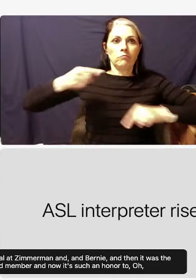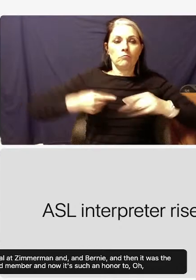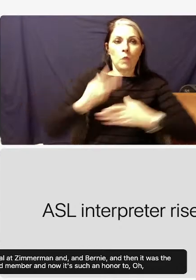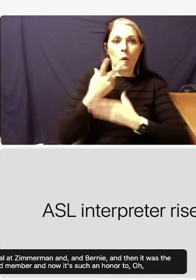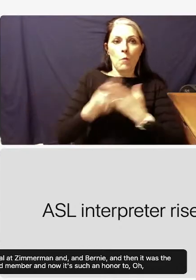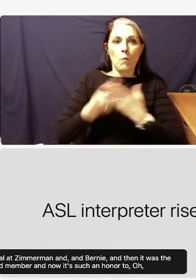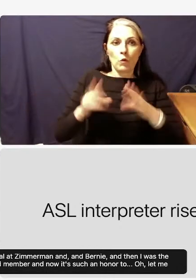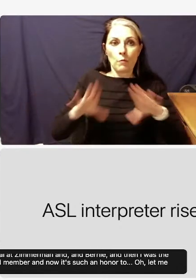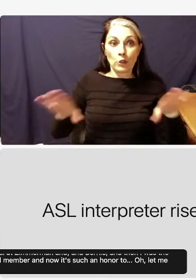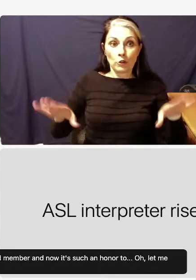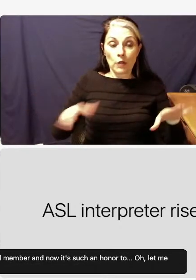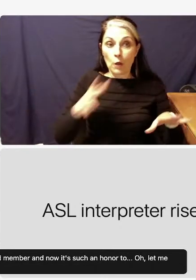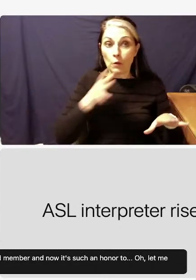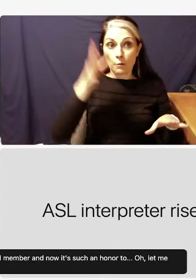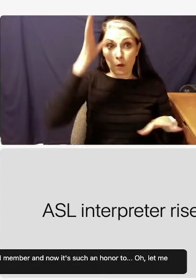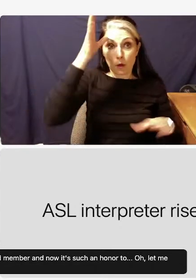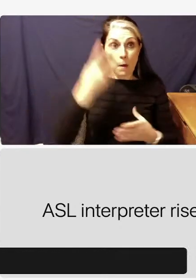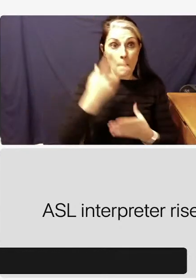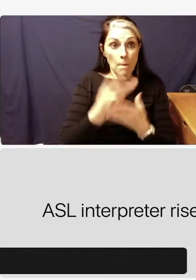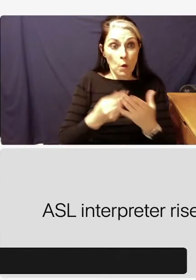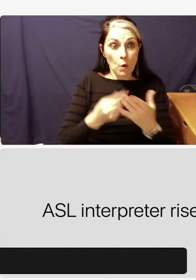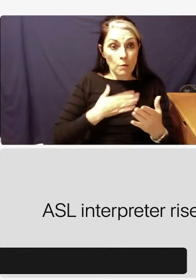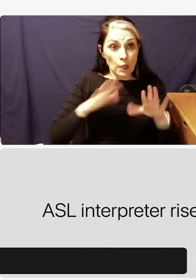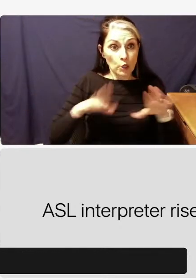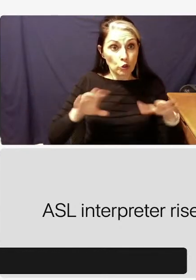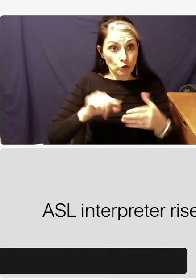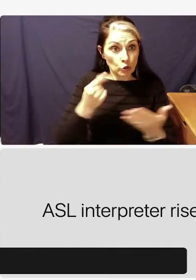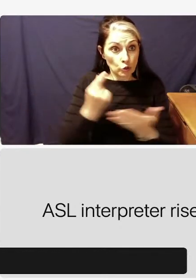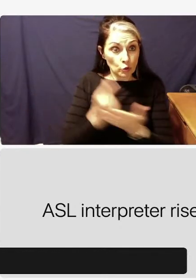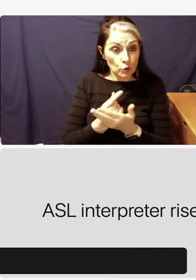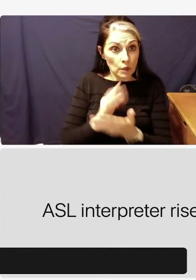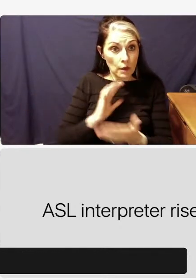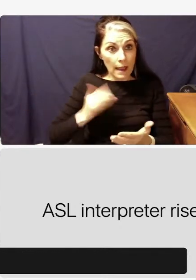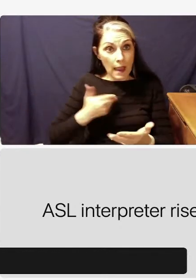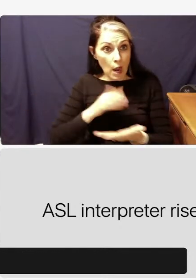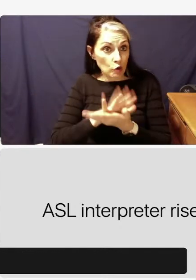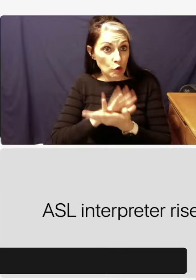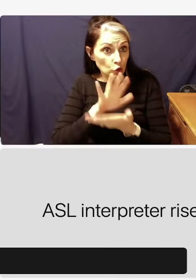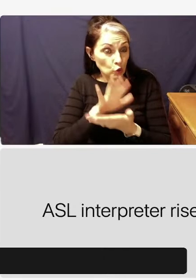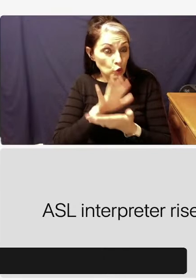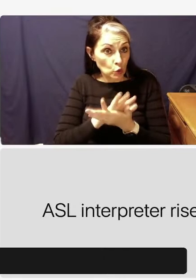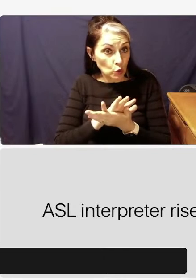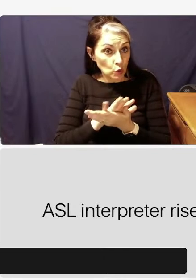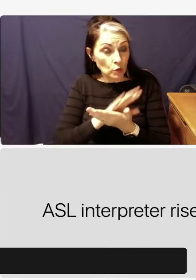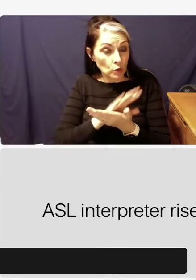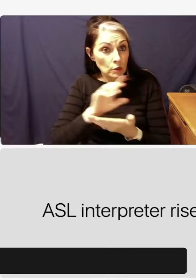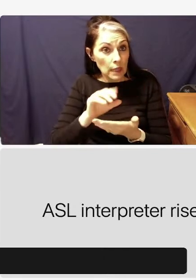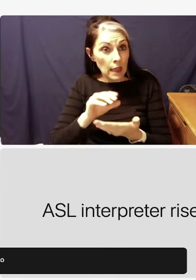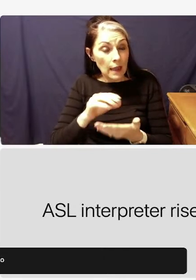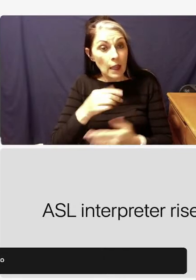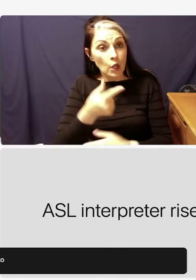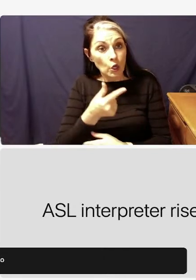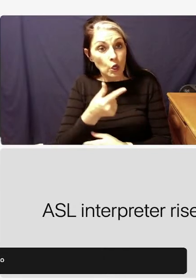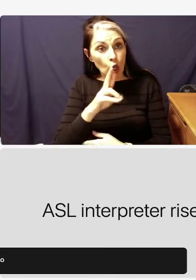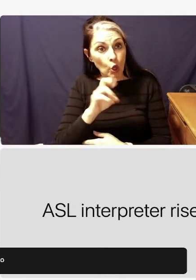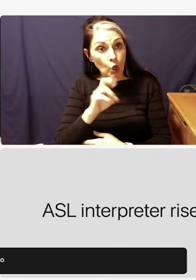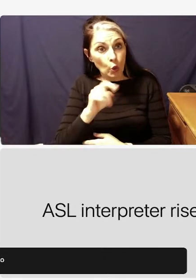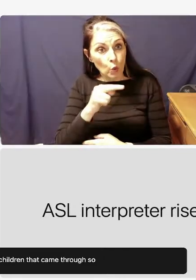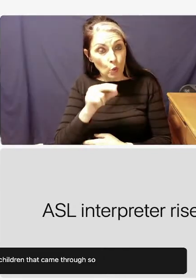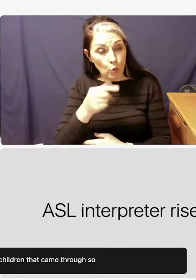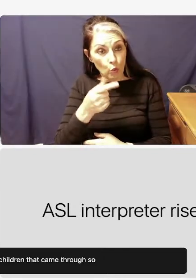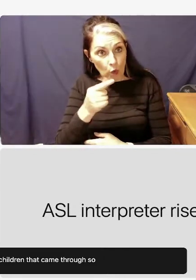children i was a parent so both my children graduated from our schools and i had grandchildren that came through so i think